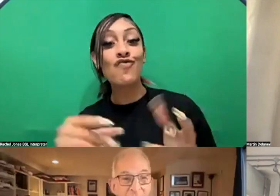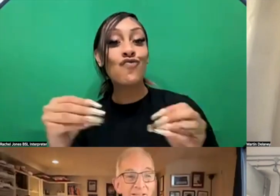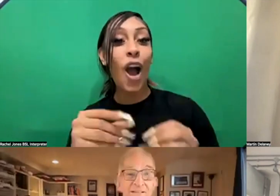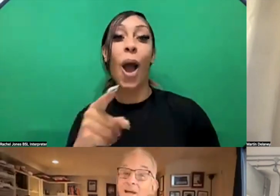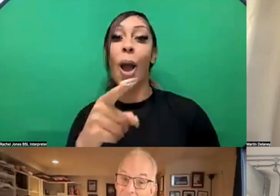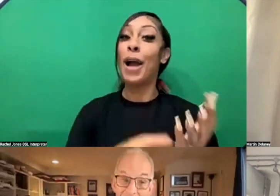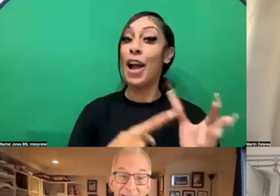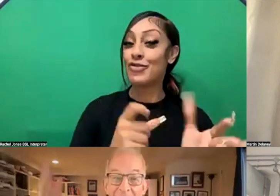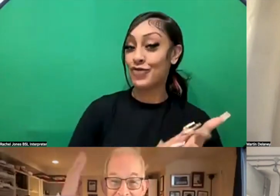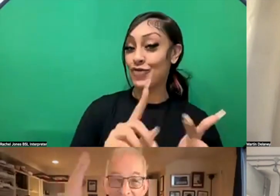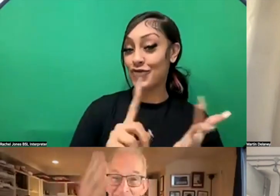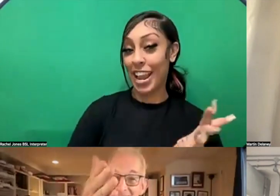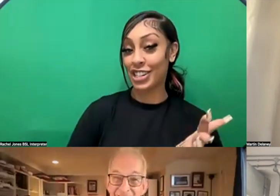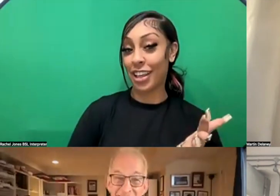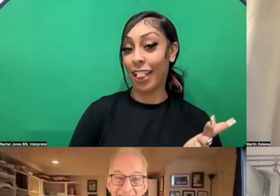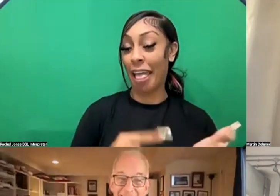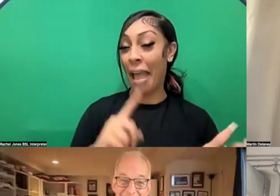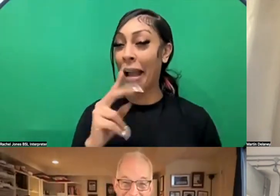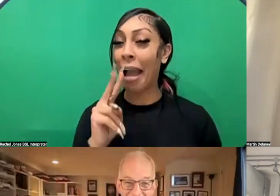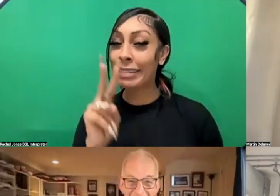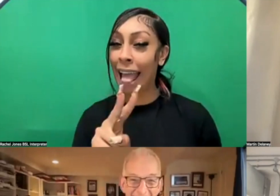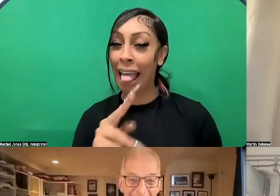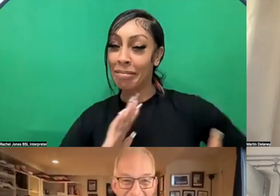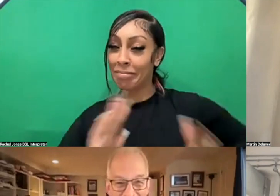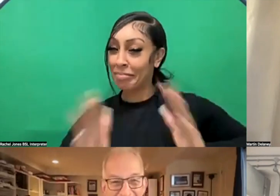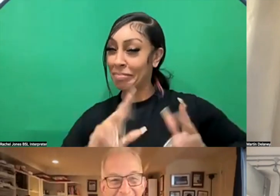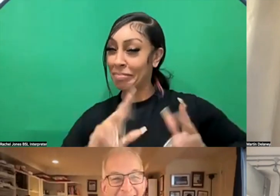did an excellent job, I think. I can't tell because I can't read sign.